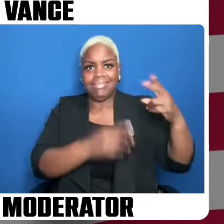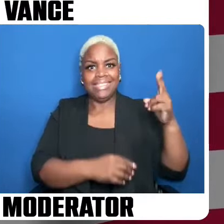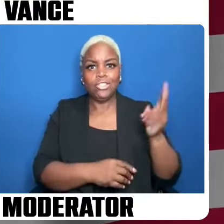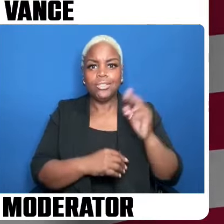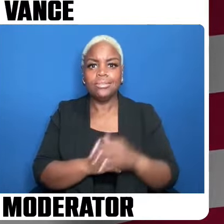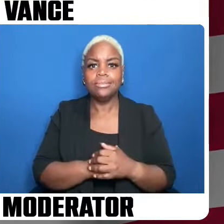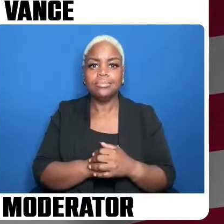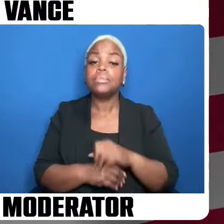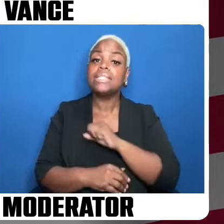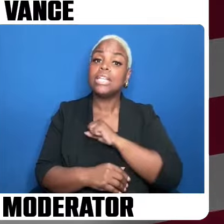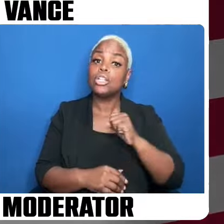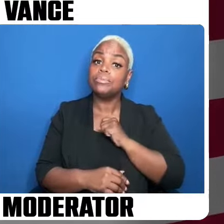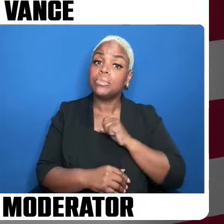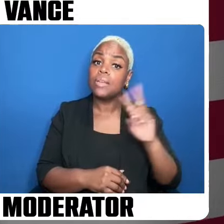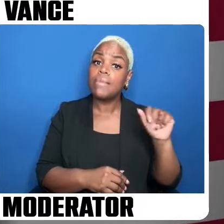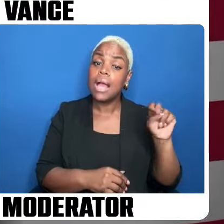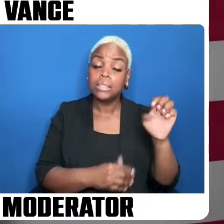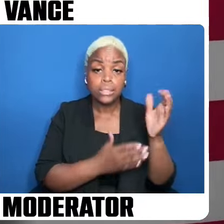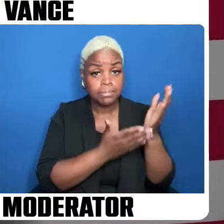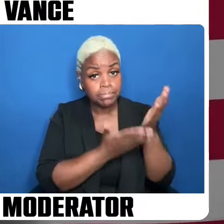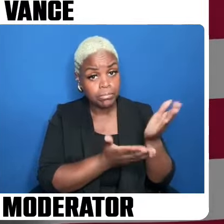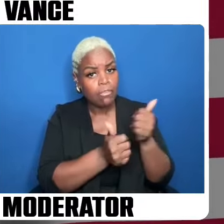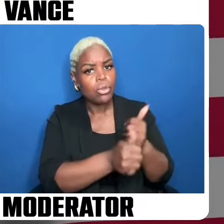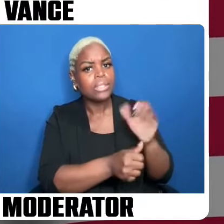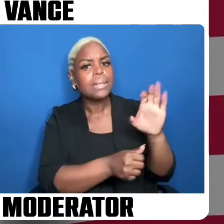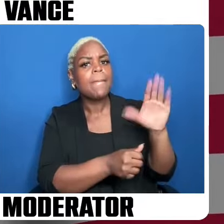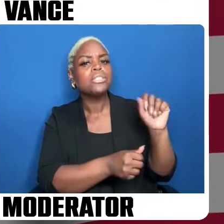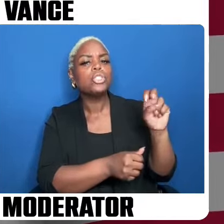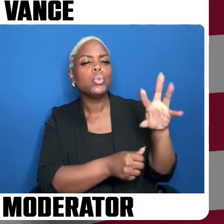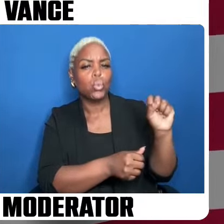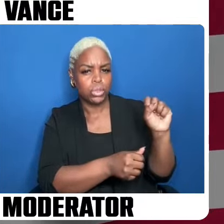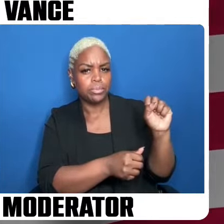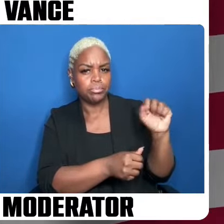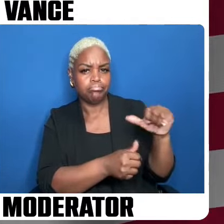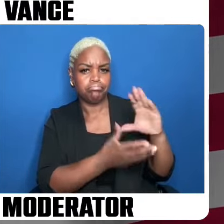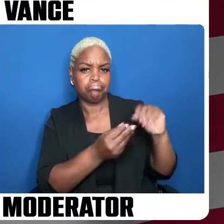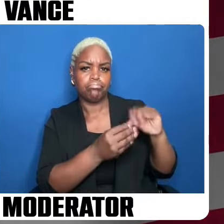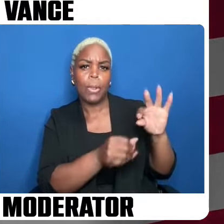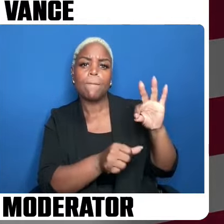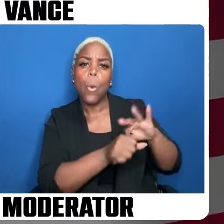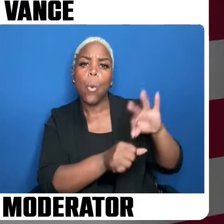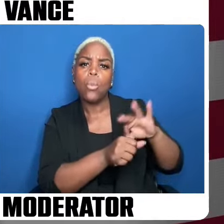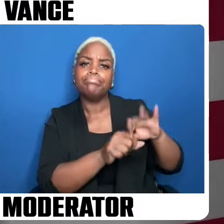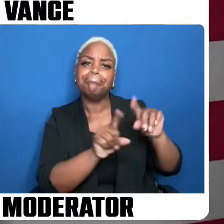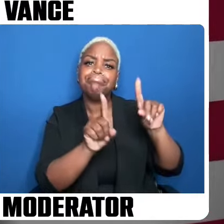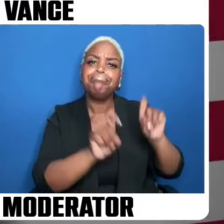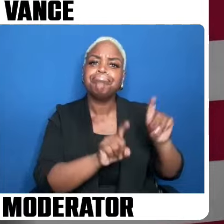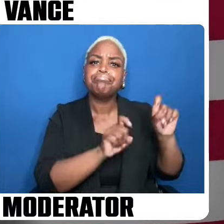of 45 favor the U.S. taking steps to try and reduce climate change. Senator, what